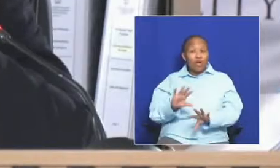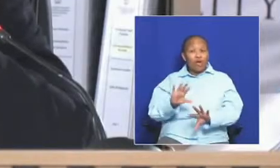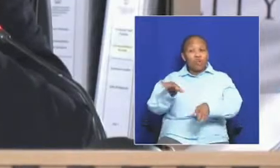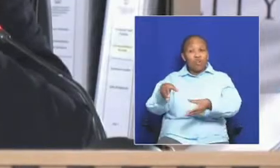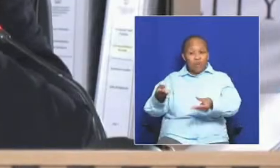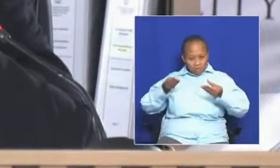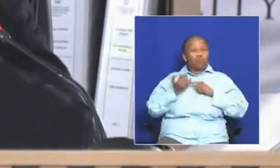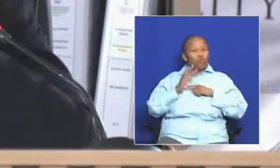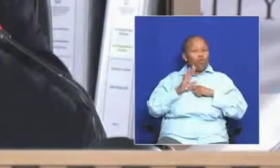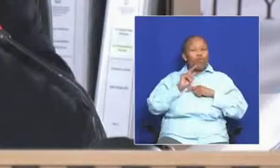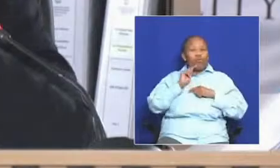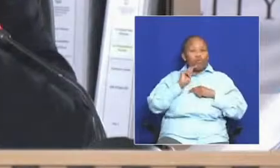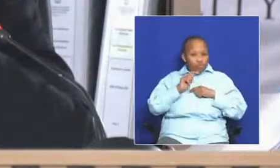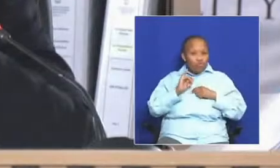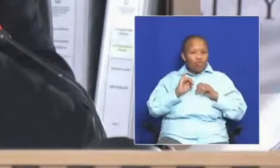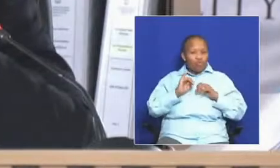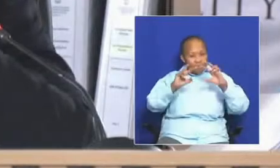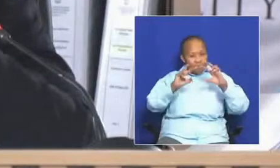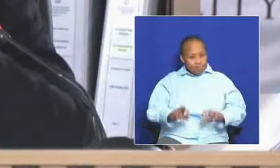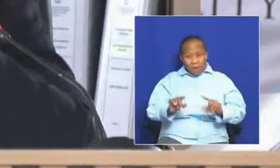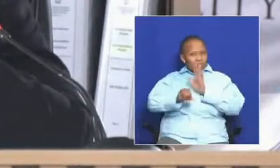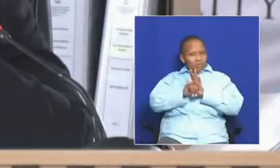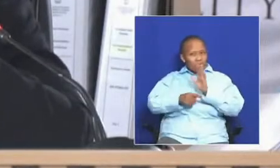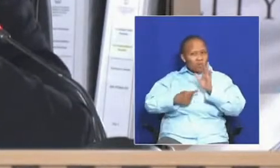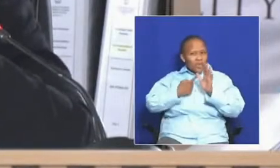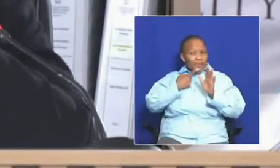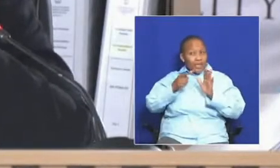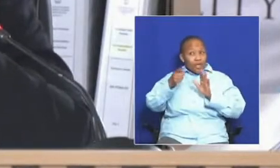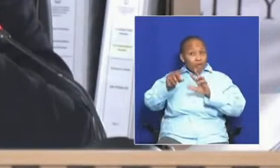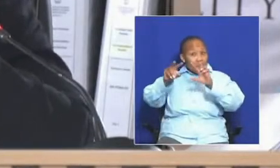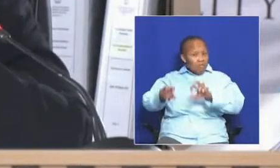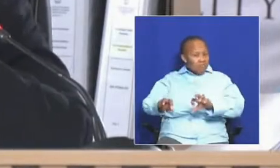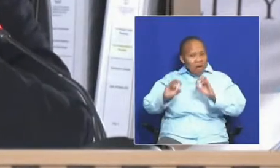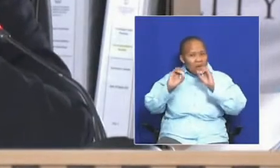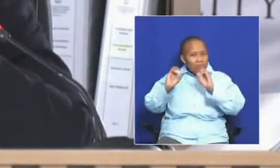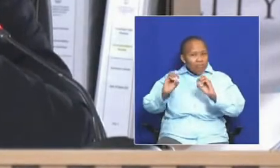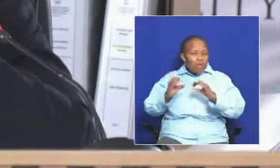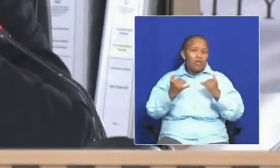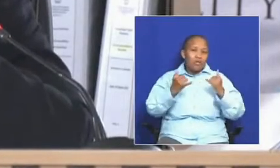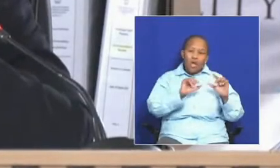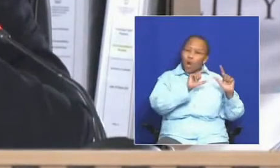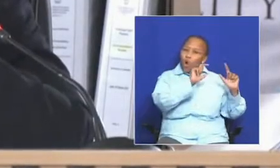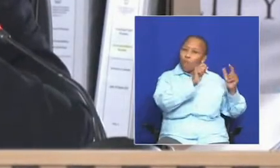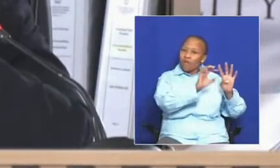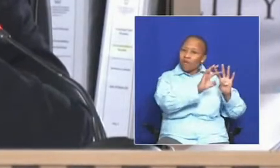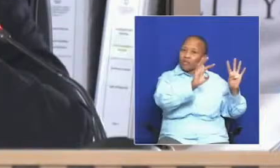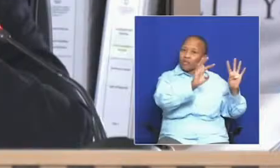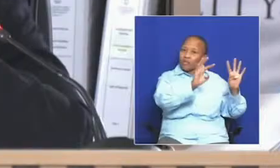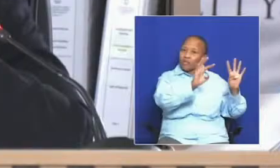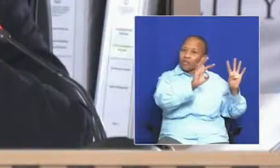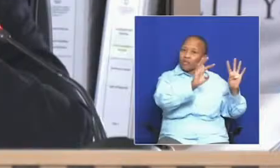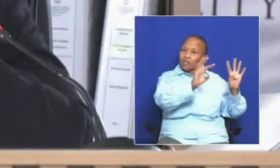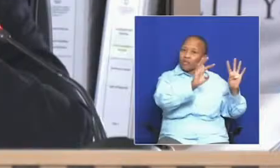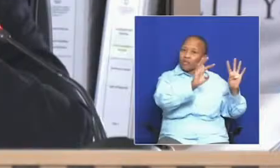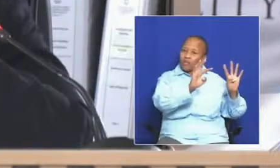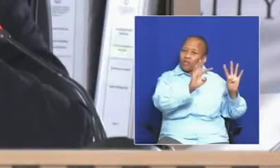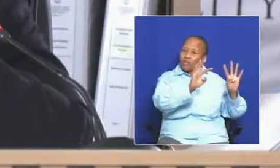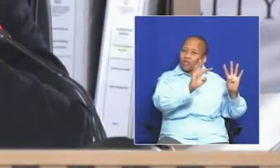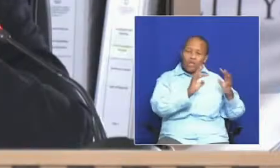The document you provided does not for it to suggest that you are under any investigation